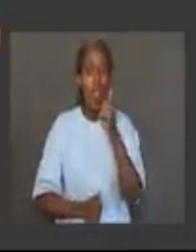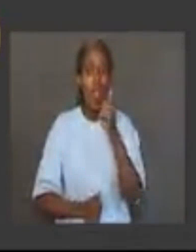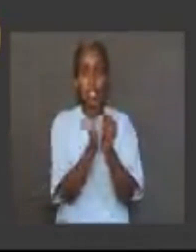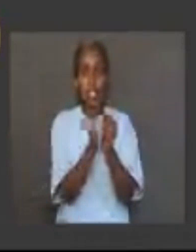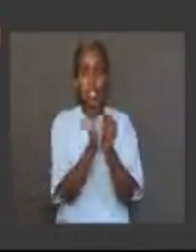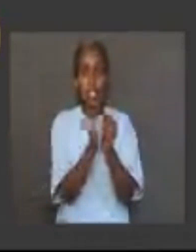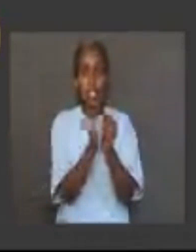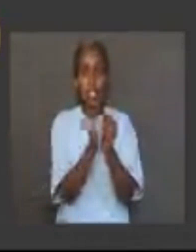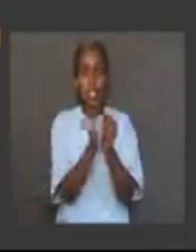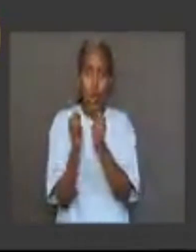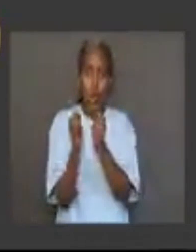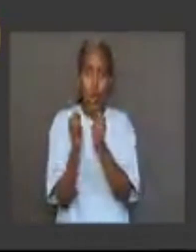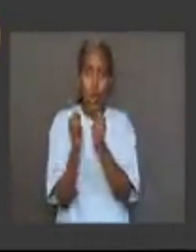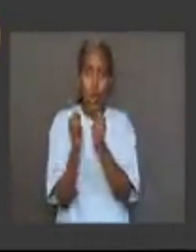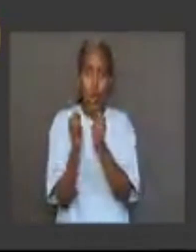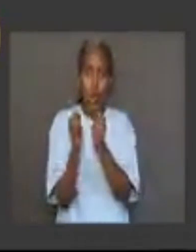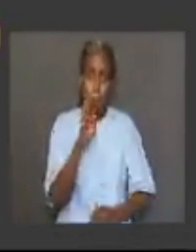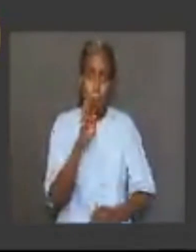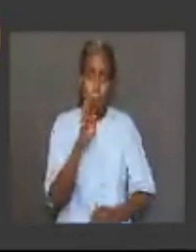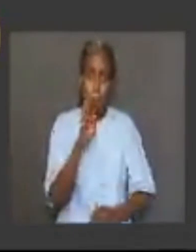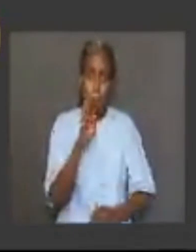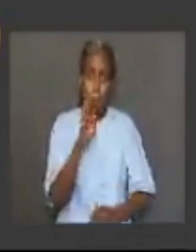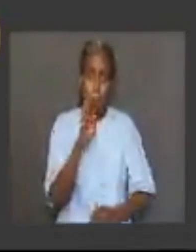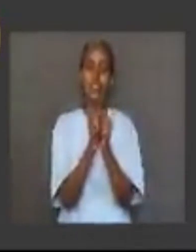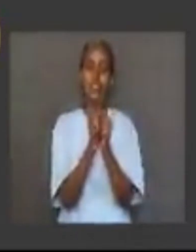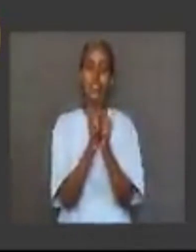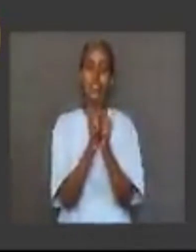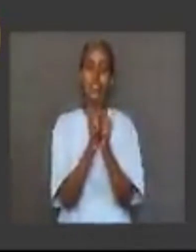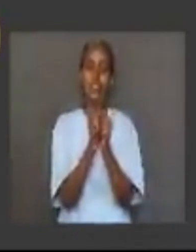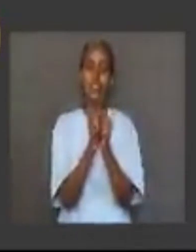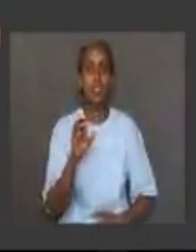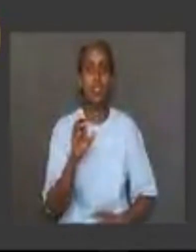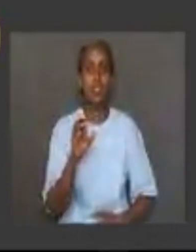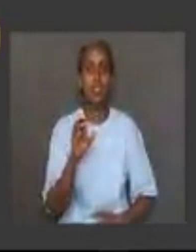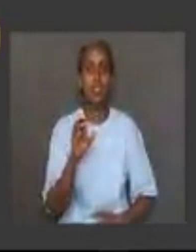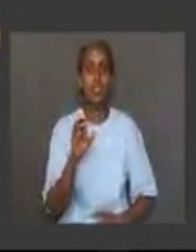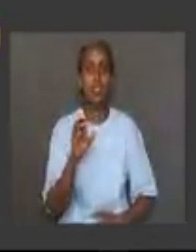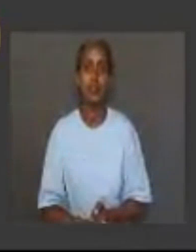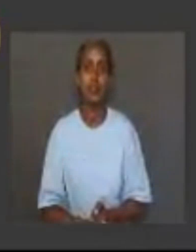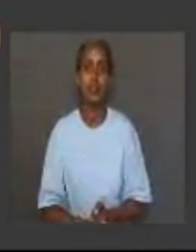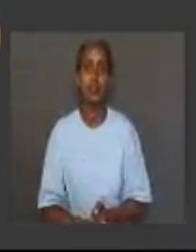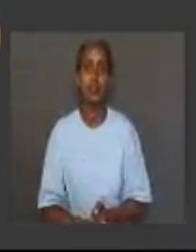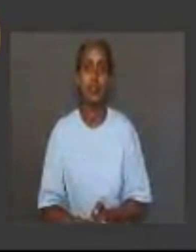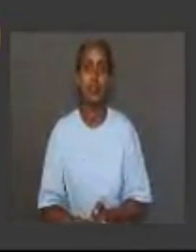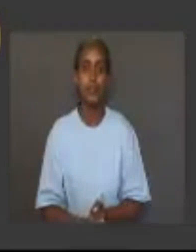A intersected with B intersection C.